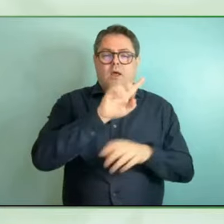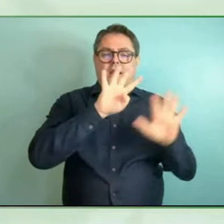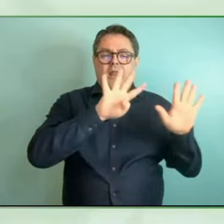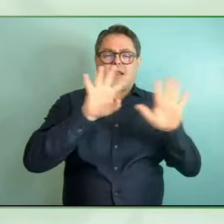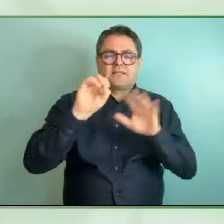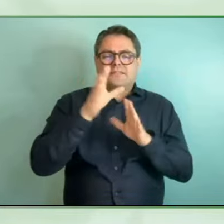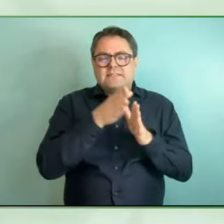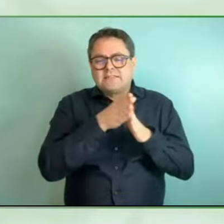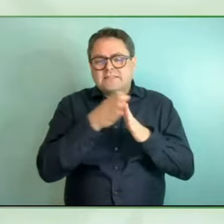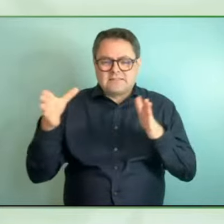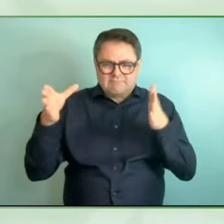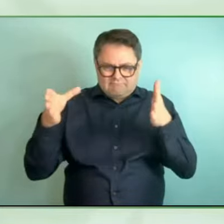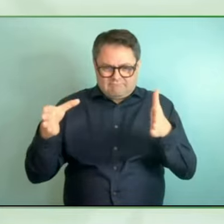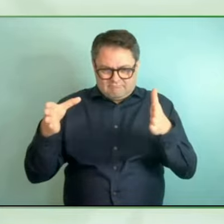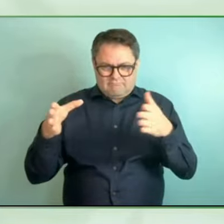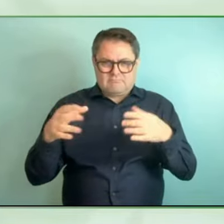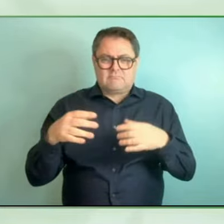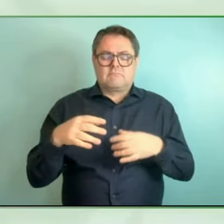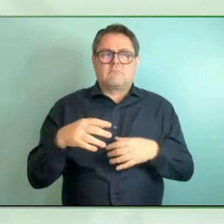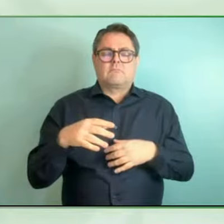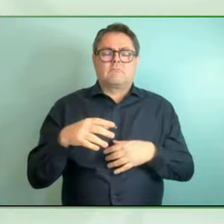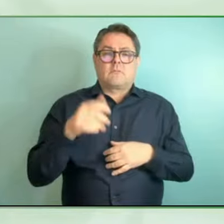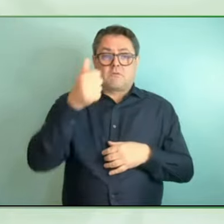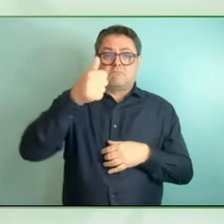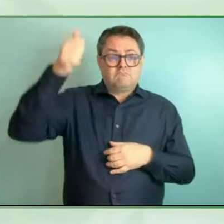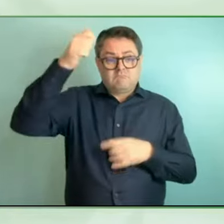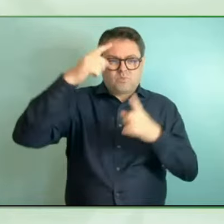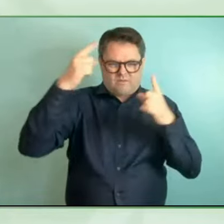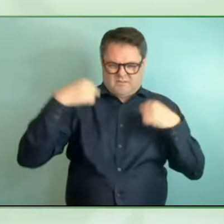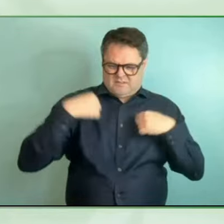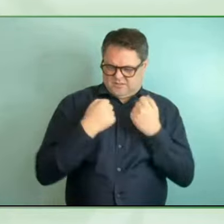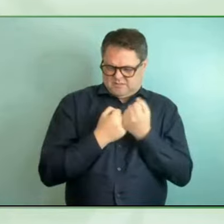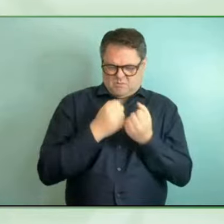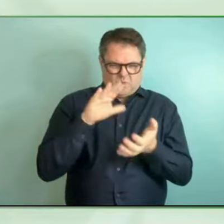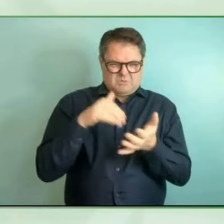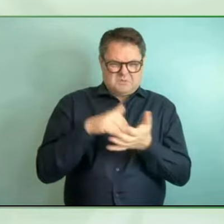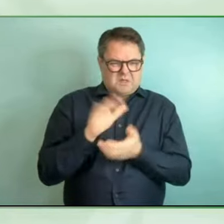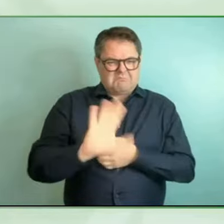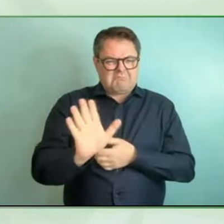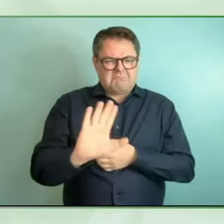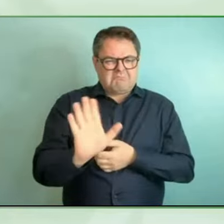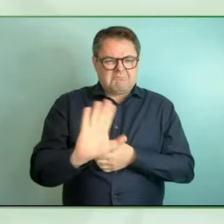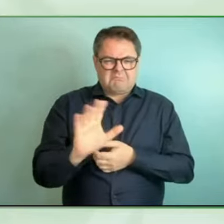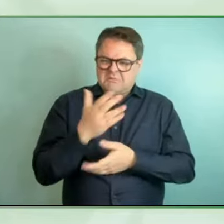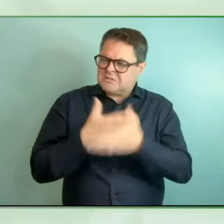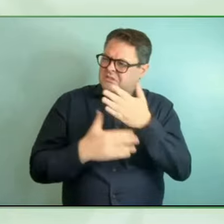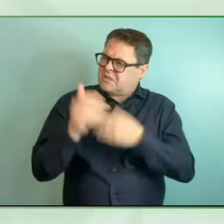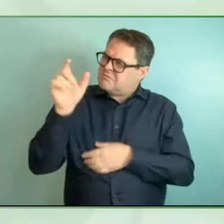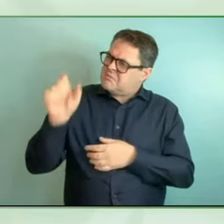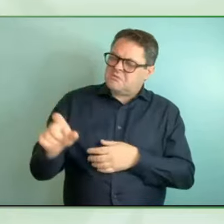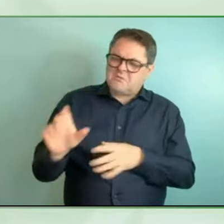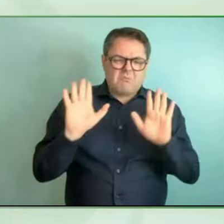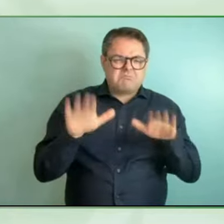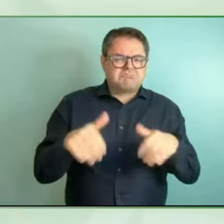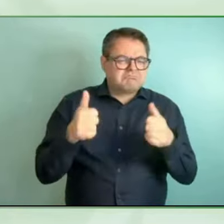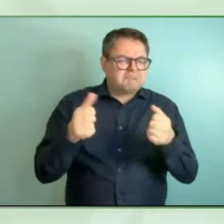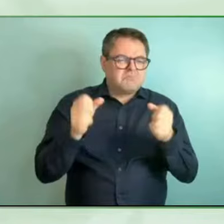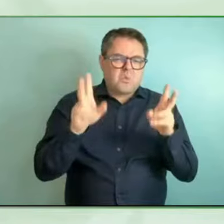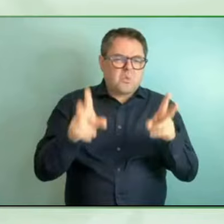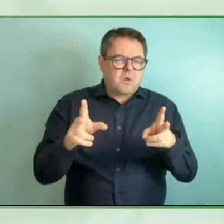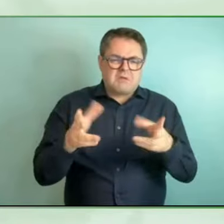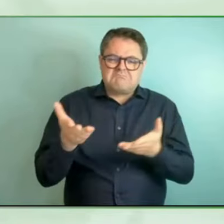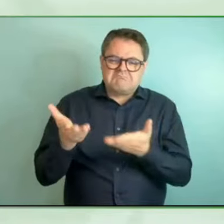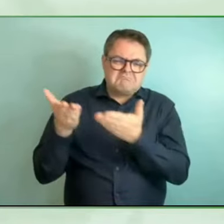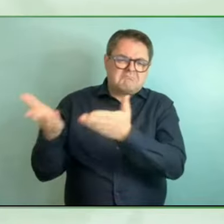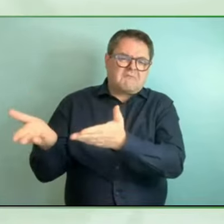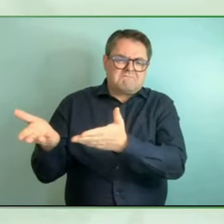president told me, you don't need to have a support center. You know, if some students with disability come, don't worry, we'll give